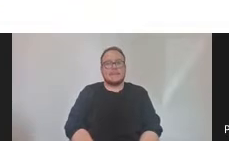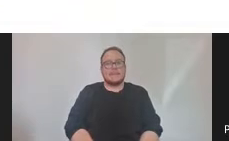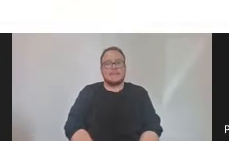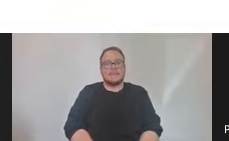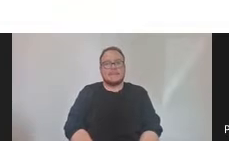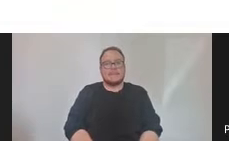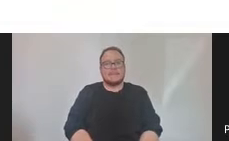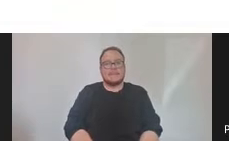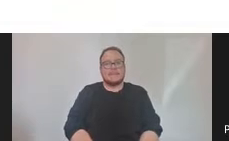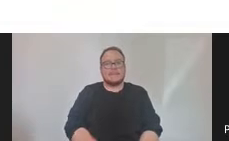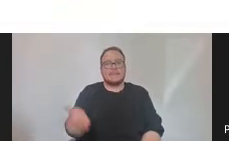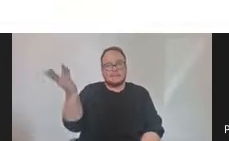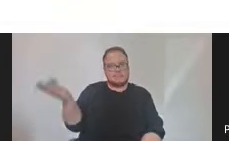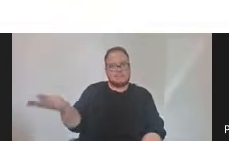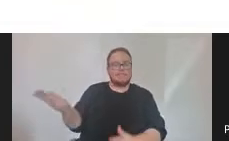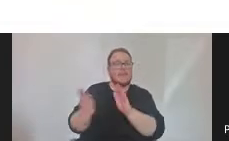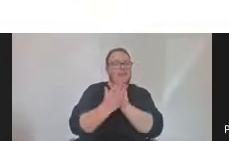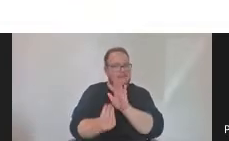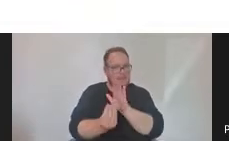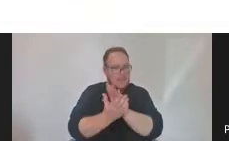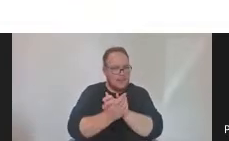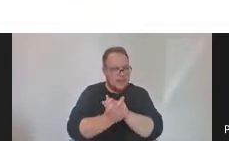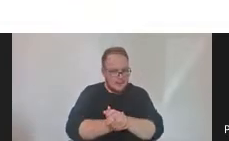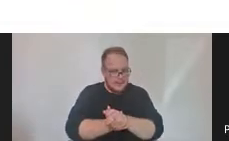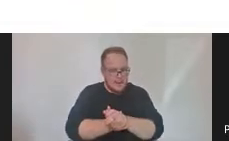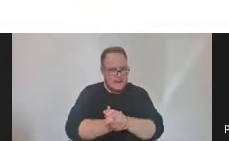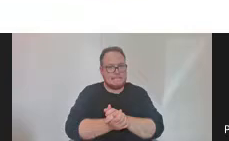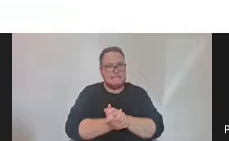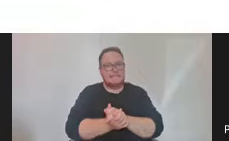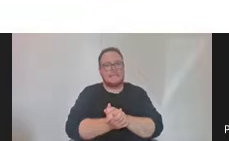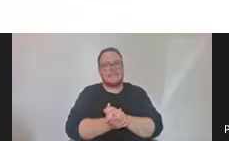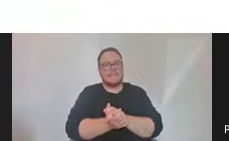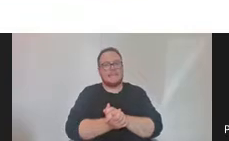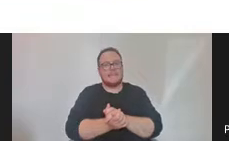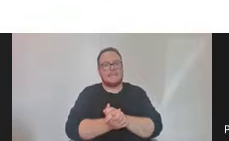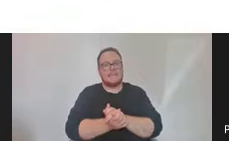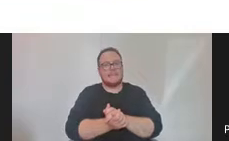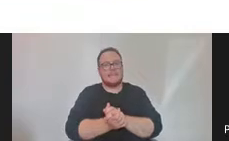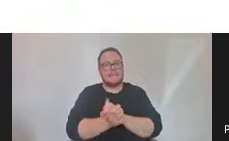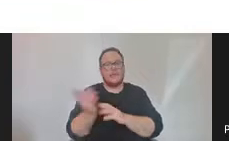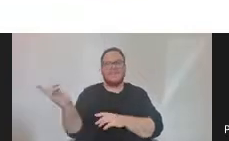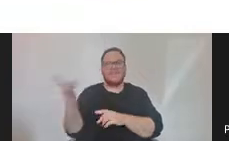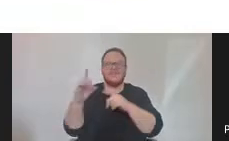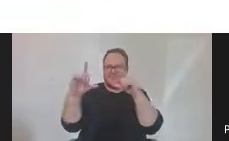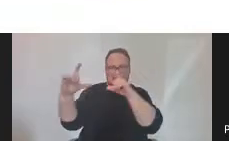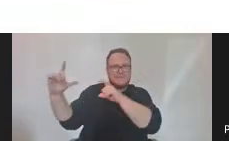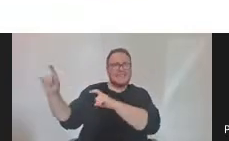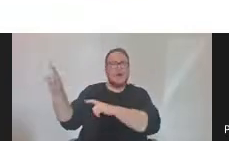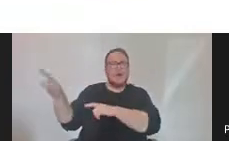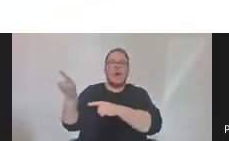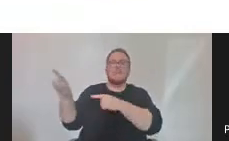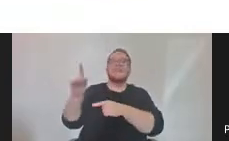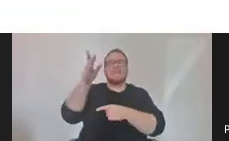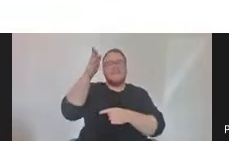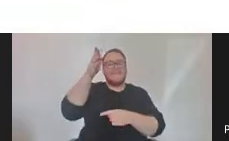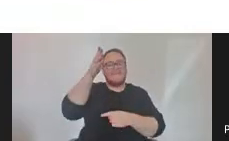please. So this was our deployment team, and you can see a few pictures here of the fire service